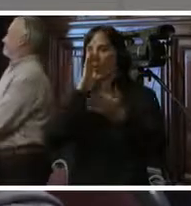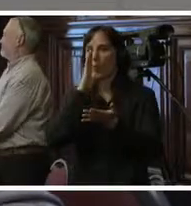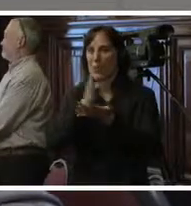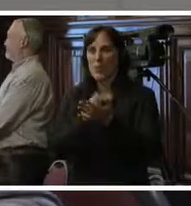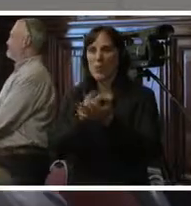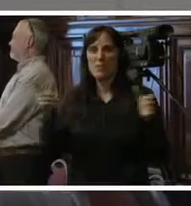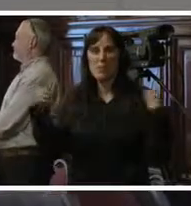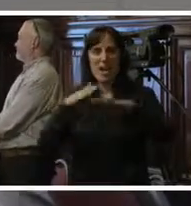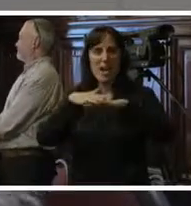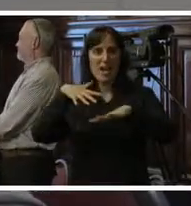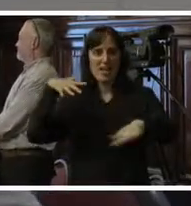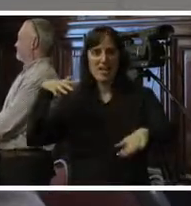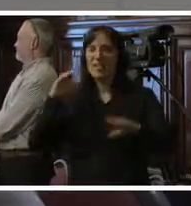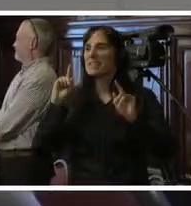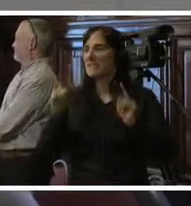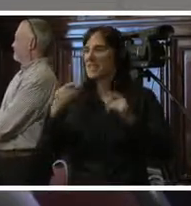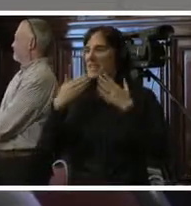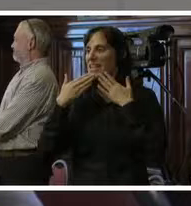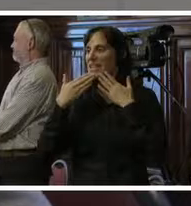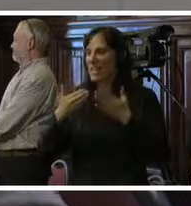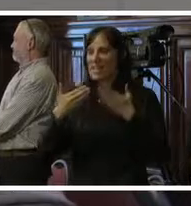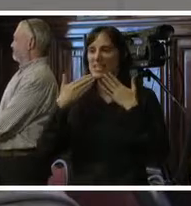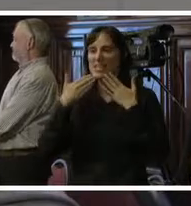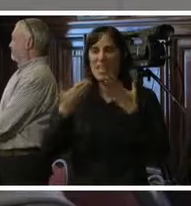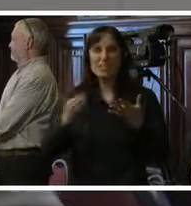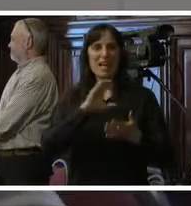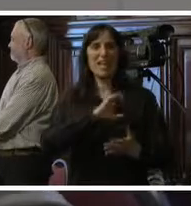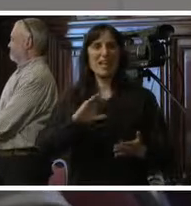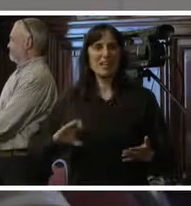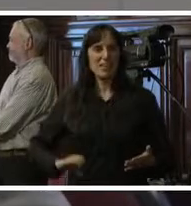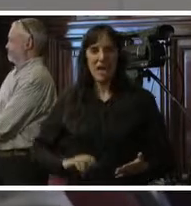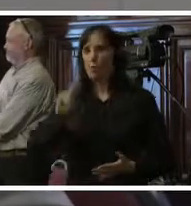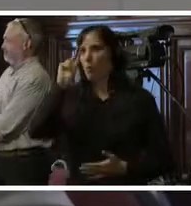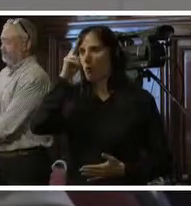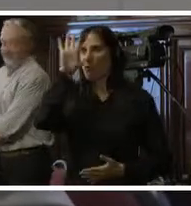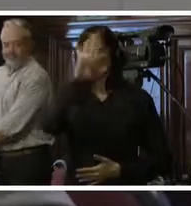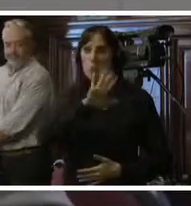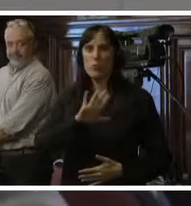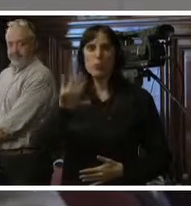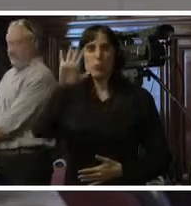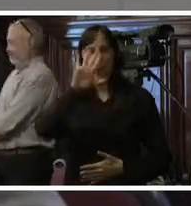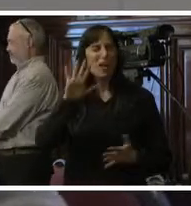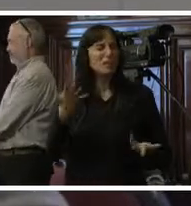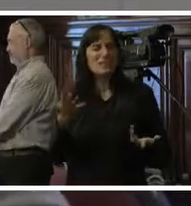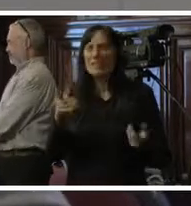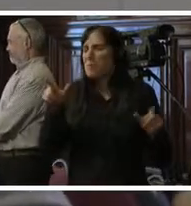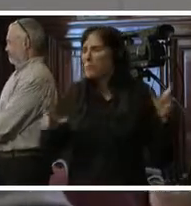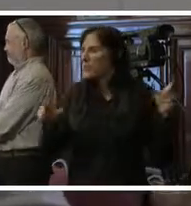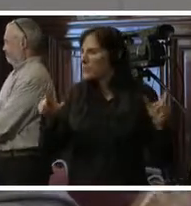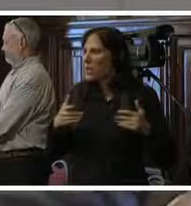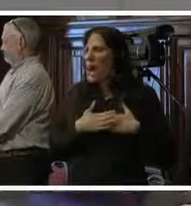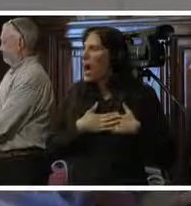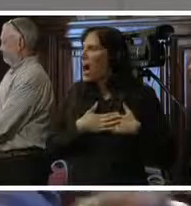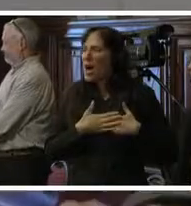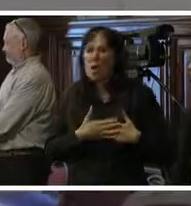particularly thank you to the state of Uruguay. We have been very well treated, and we